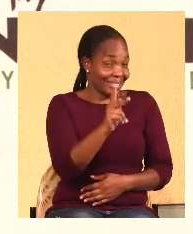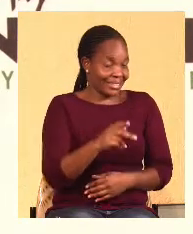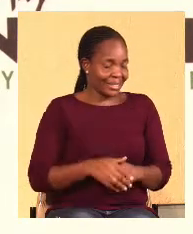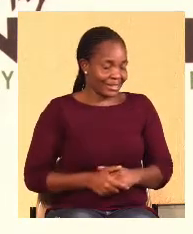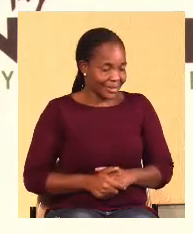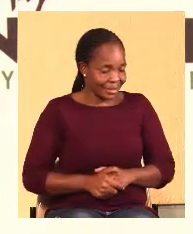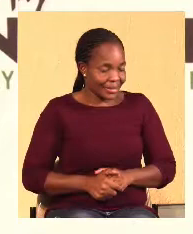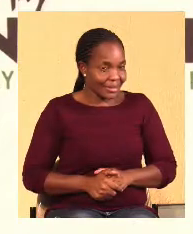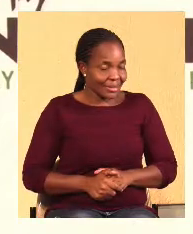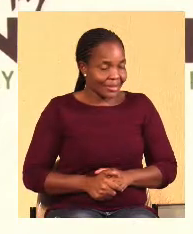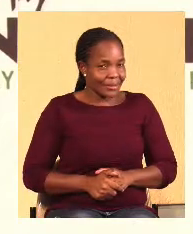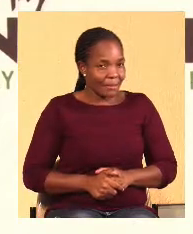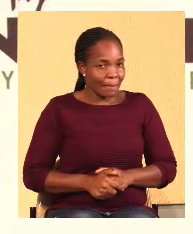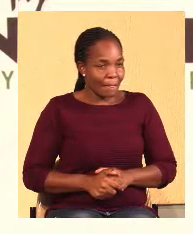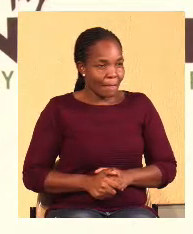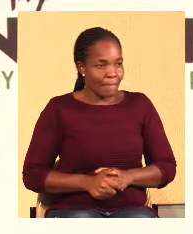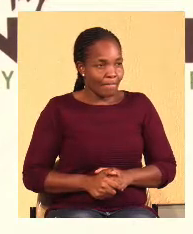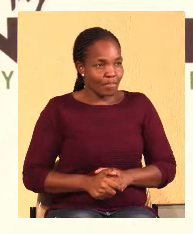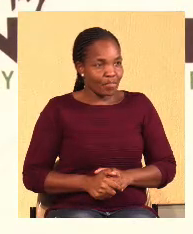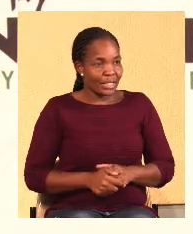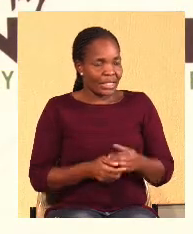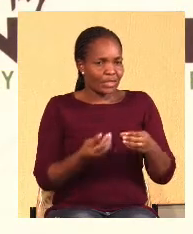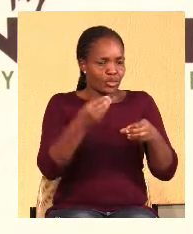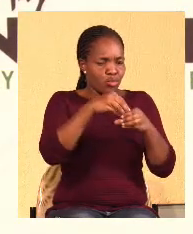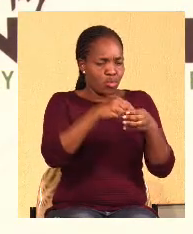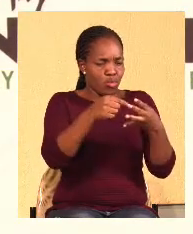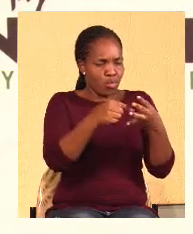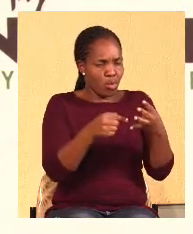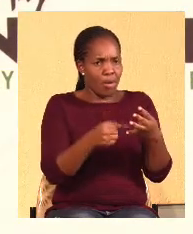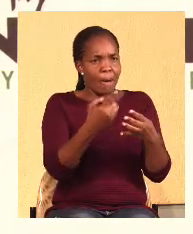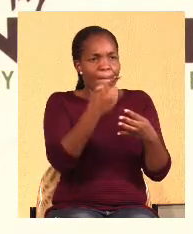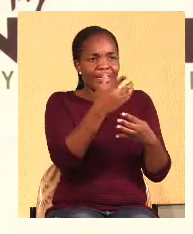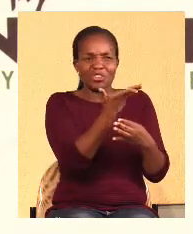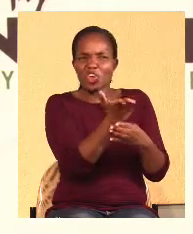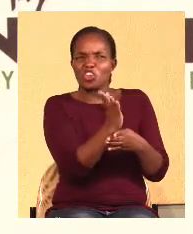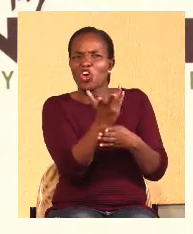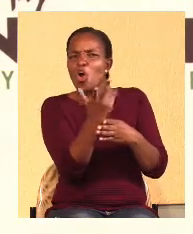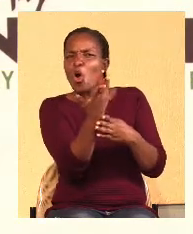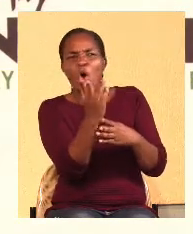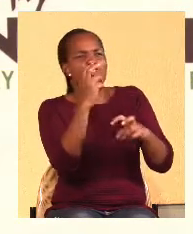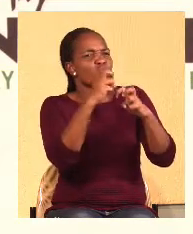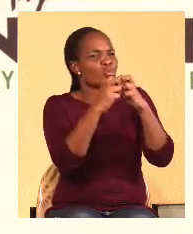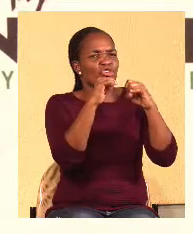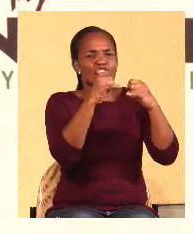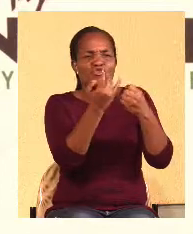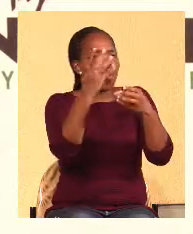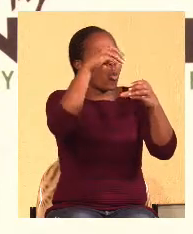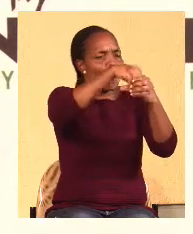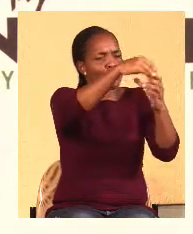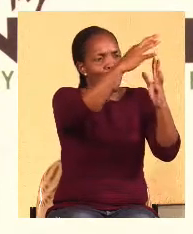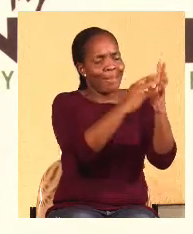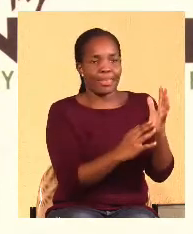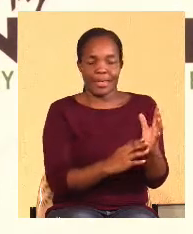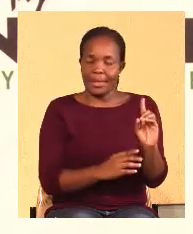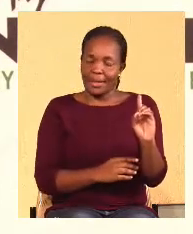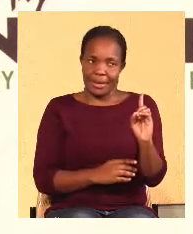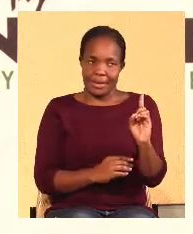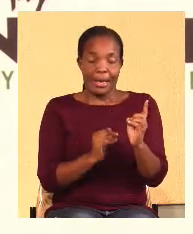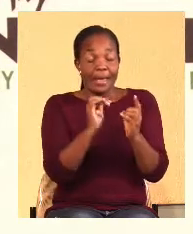that it may not necessarily have addressed all the concerns that might have been raised. I know that there are a lot of areas that still require